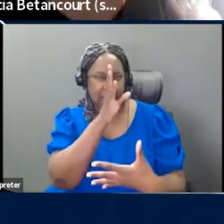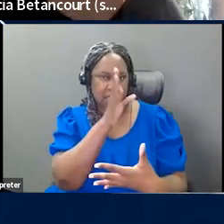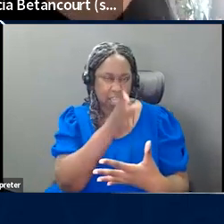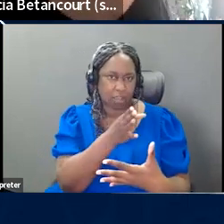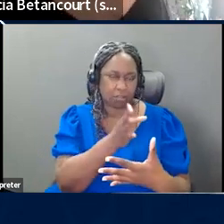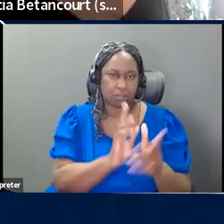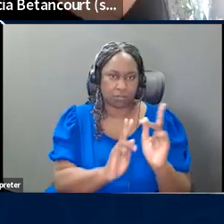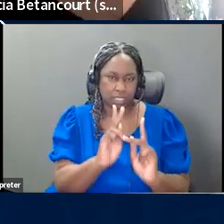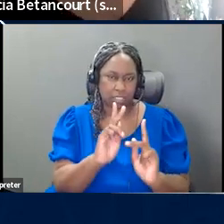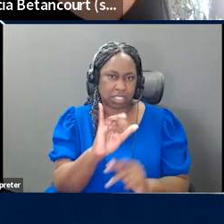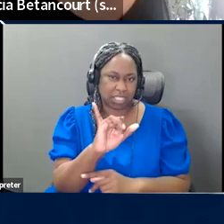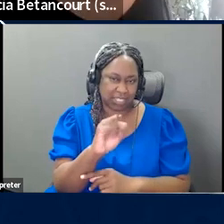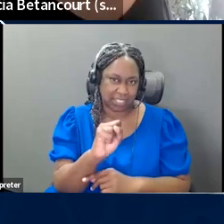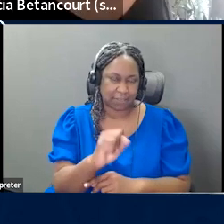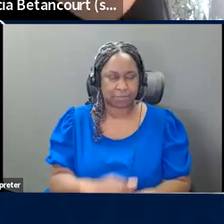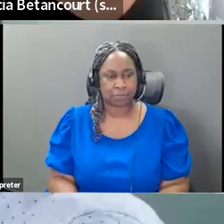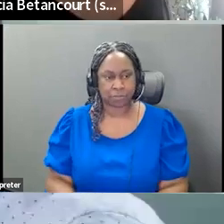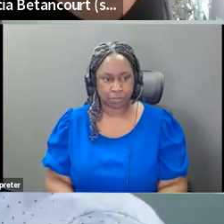or other, to other genders.